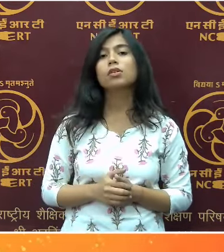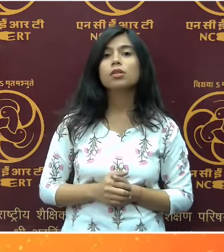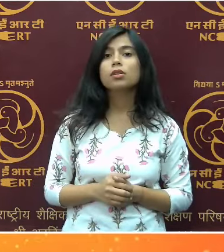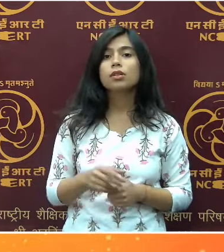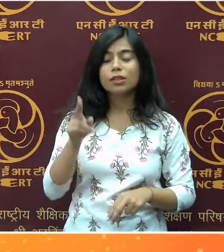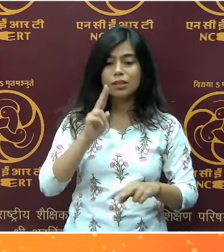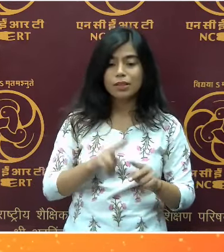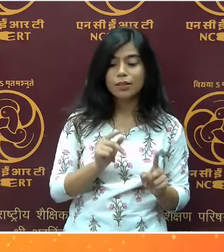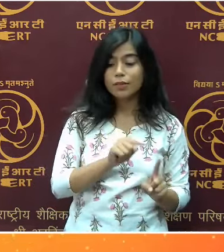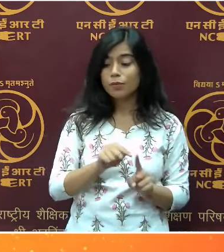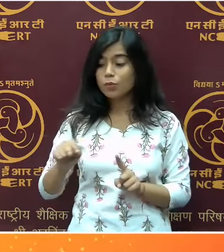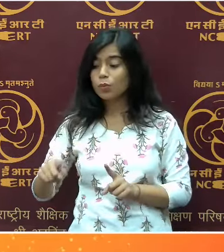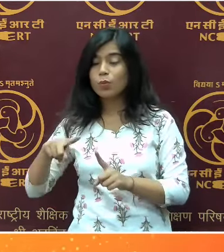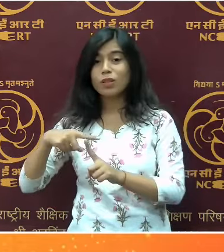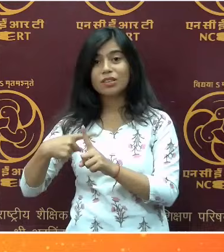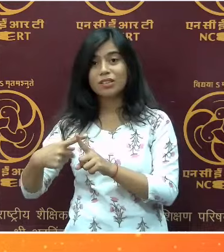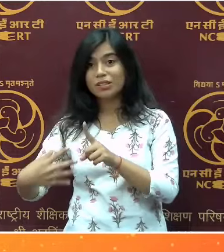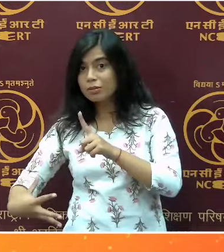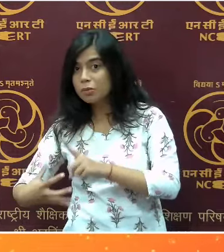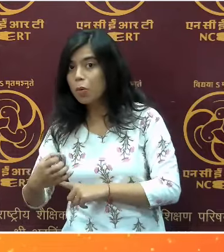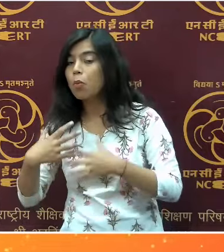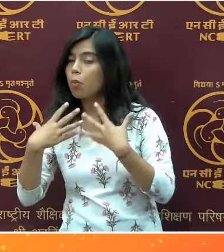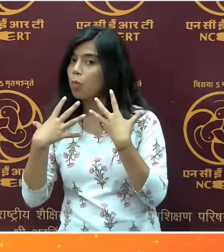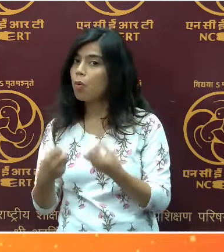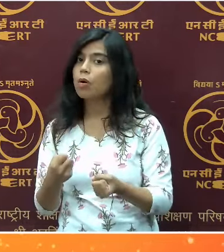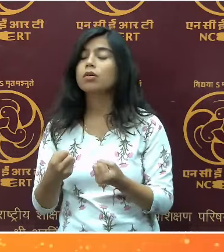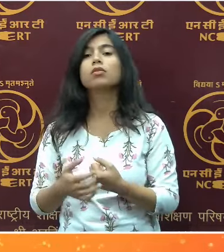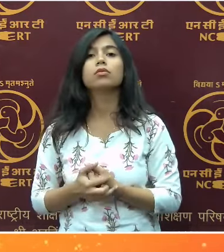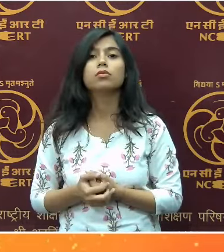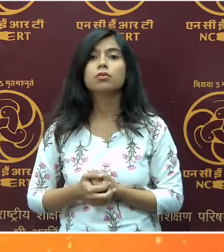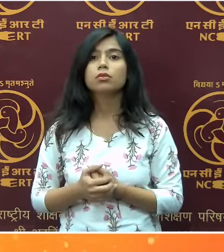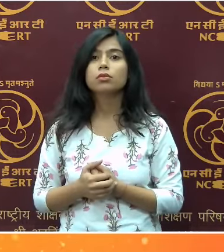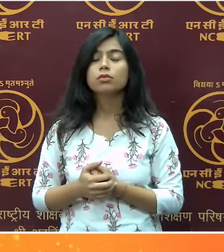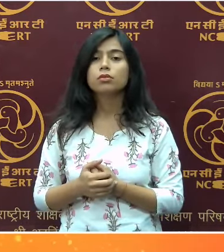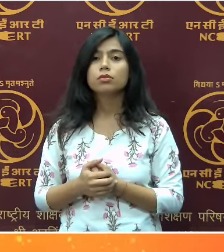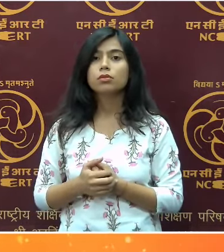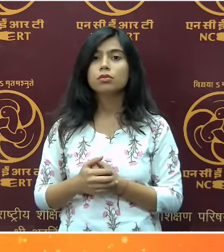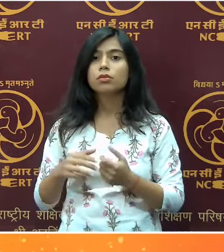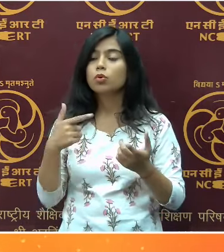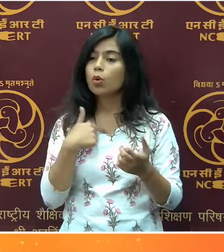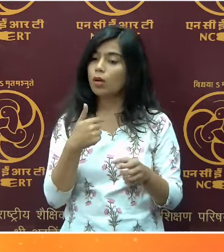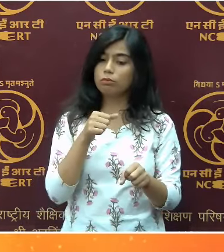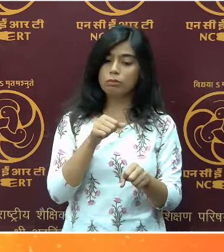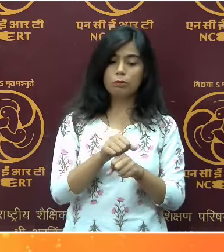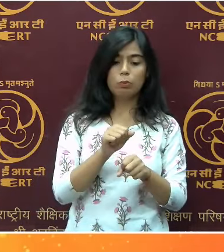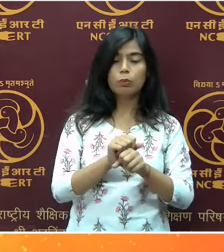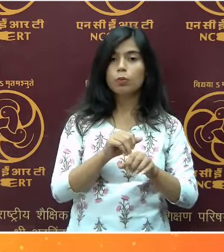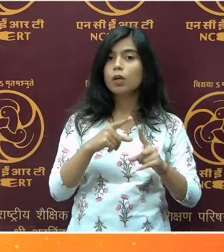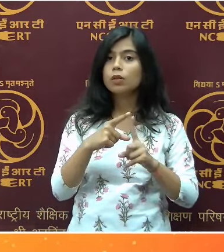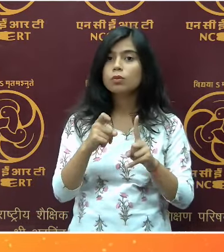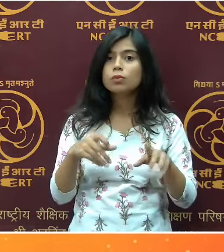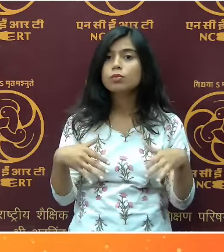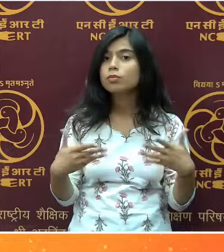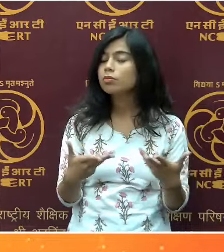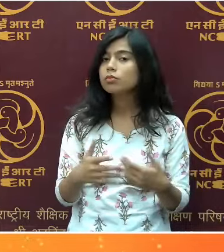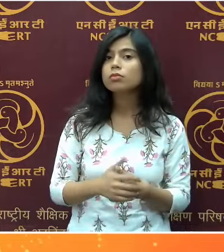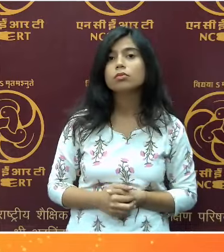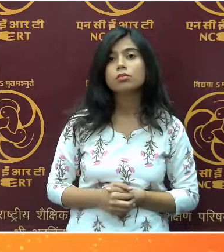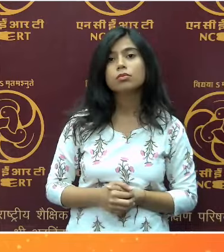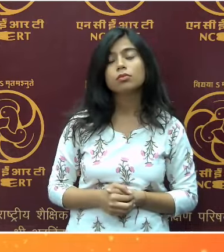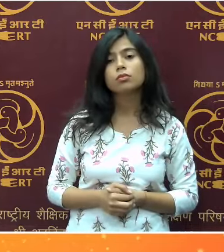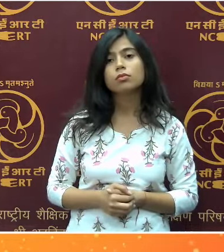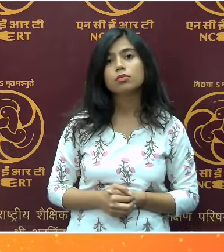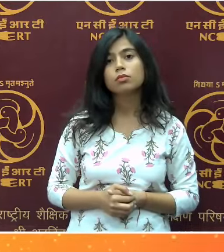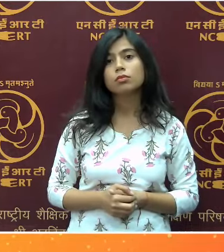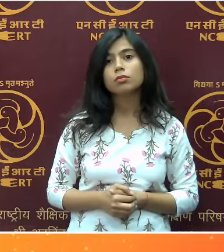this positive charge inside that field, electric field, I have to do some work. If I do some work, then only I